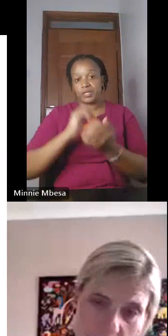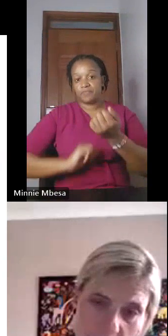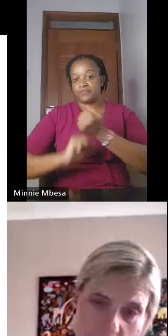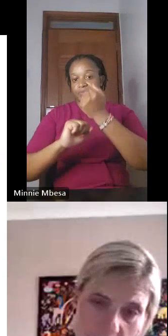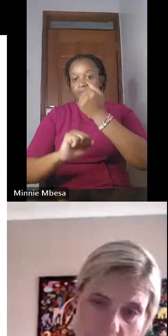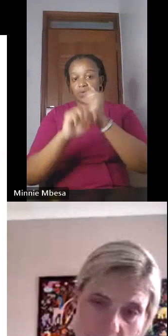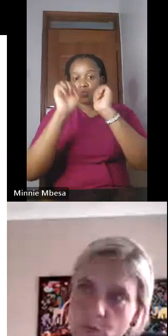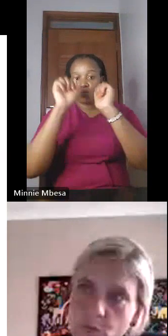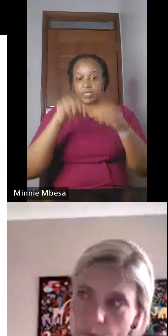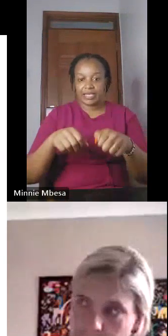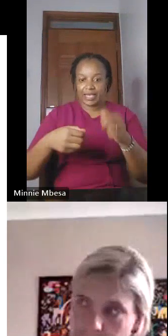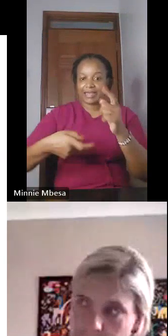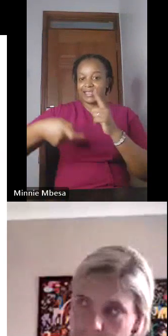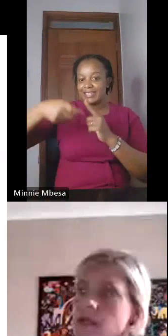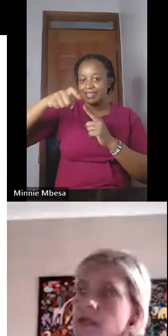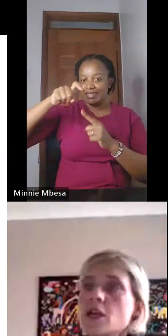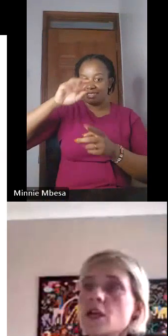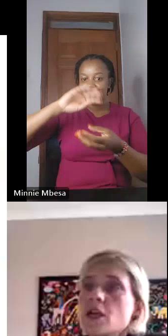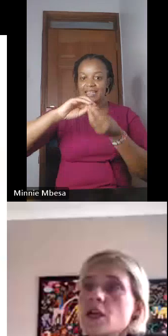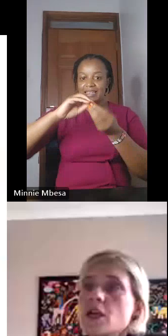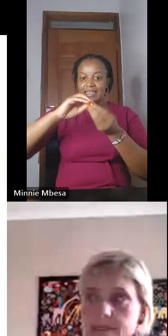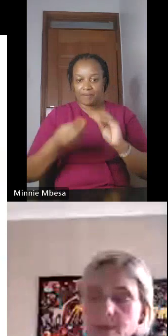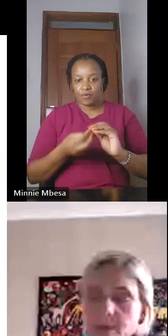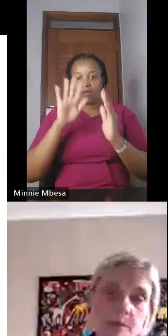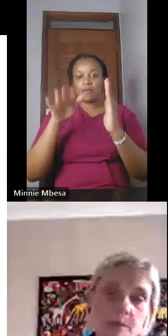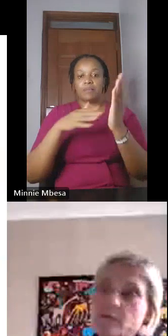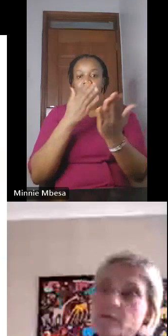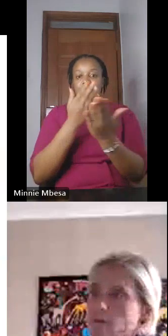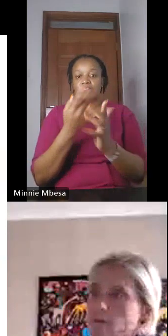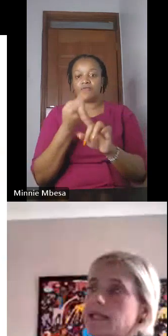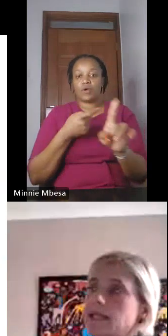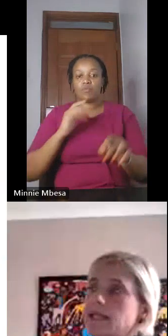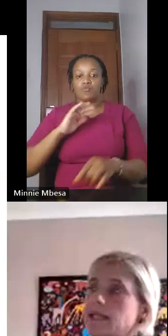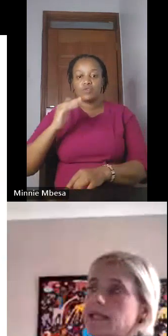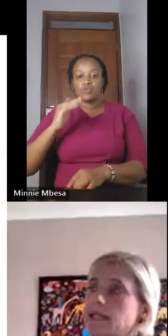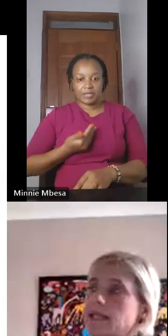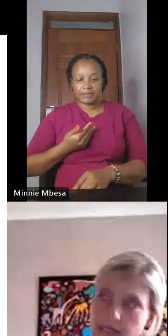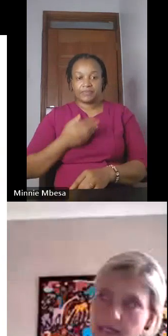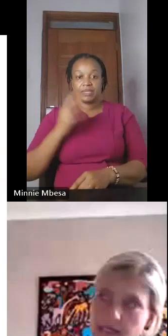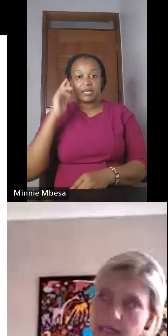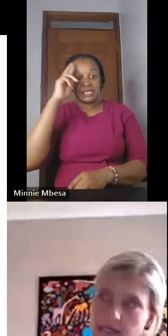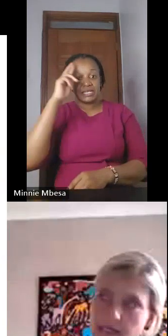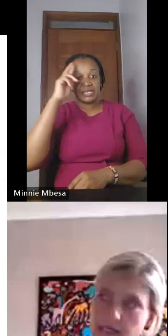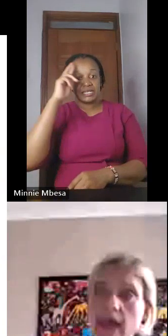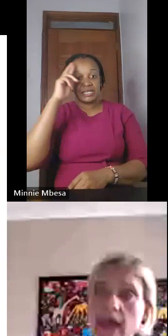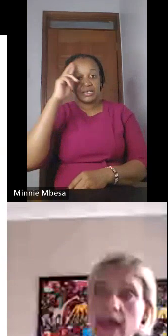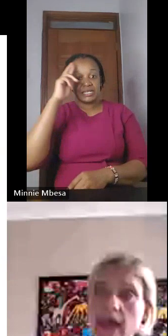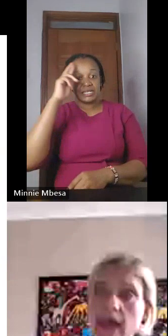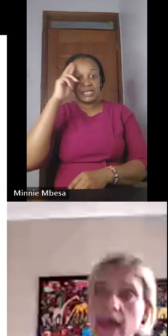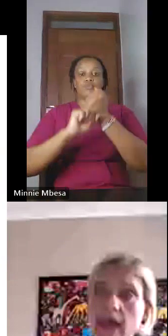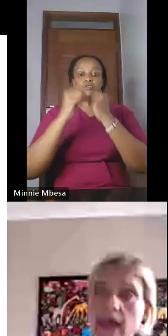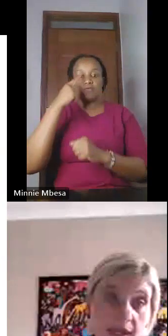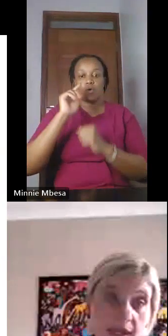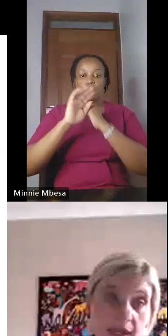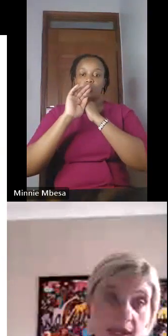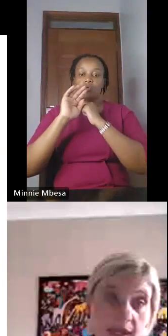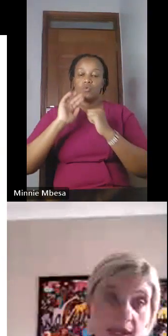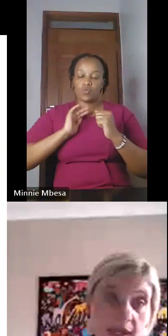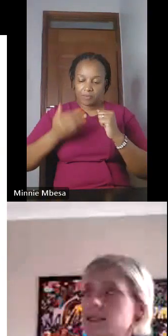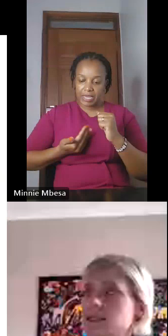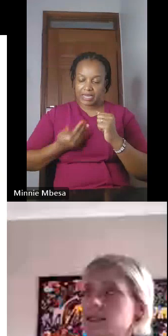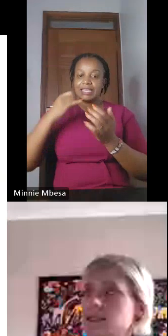of applications from women. So, reasonable support for women, including pregnant women and those with